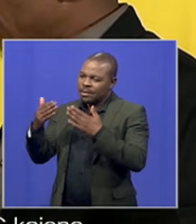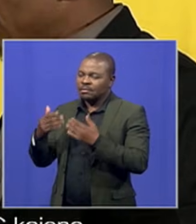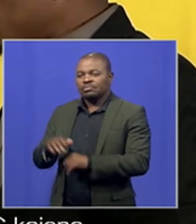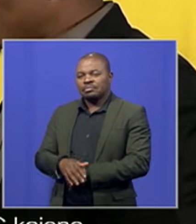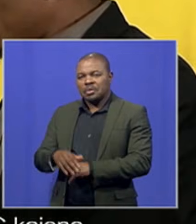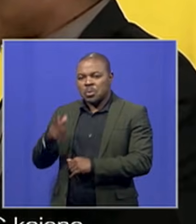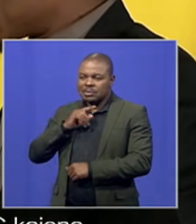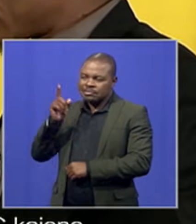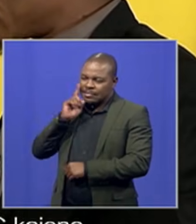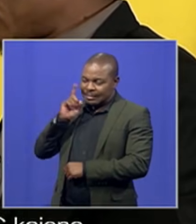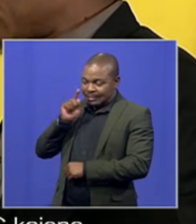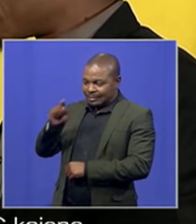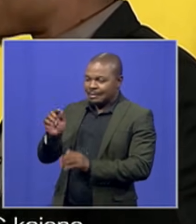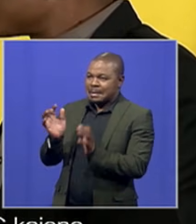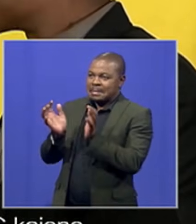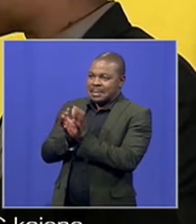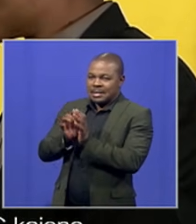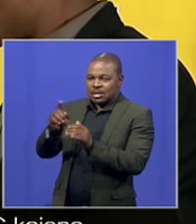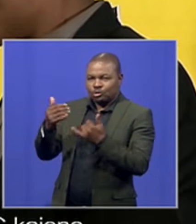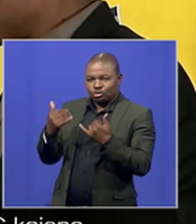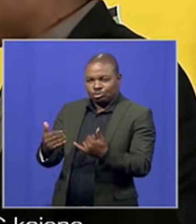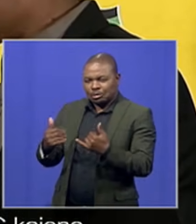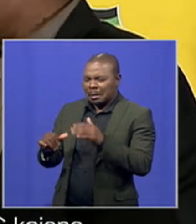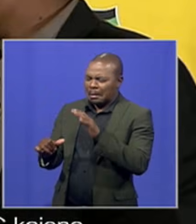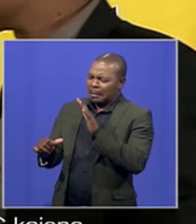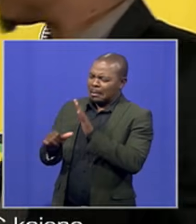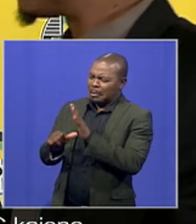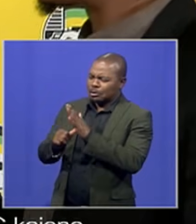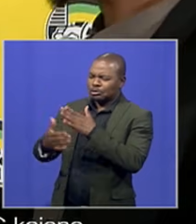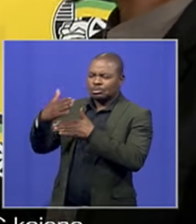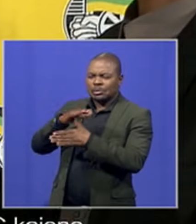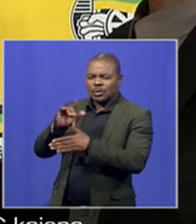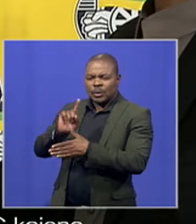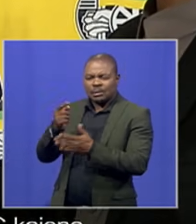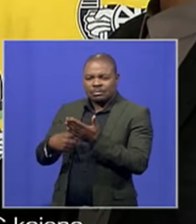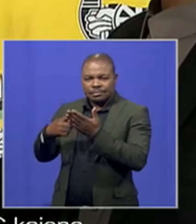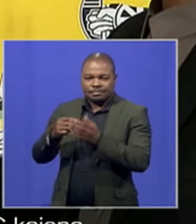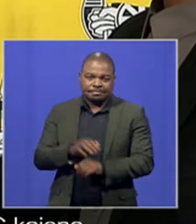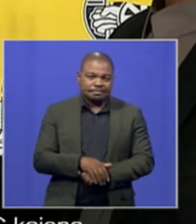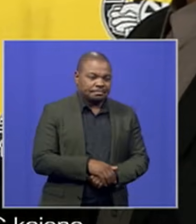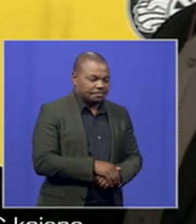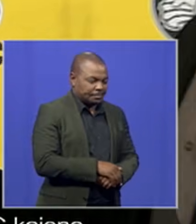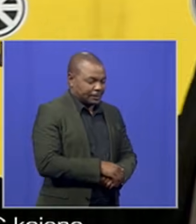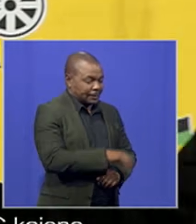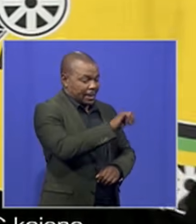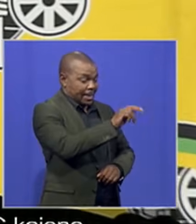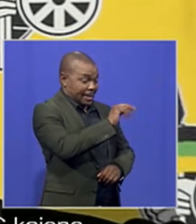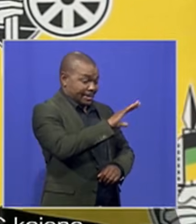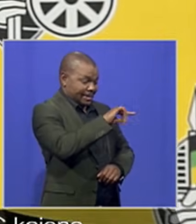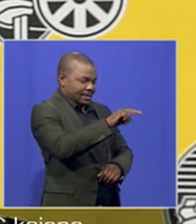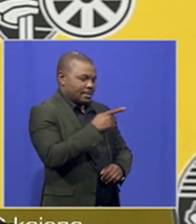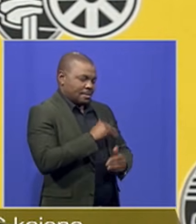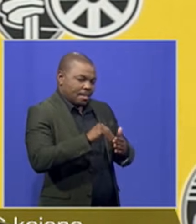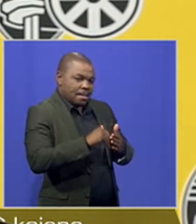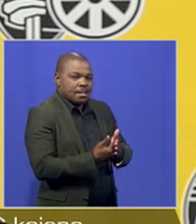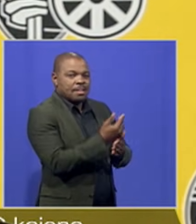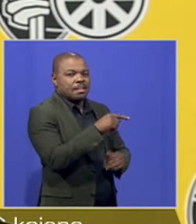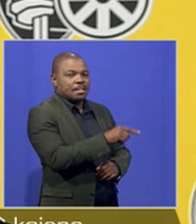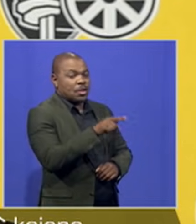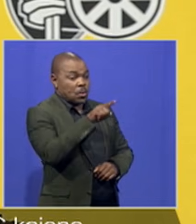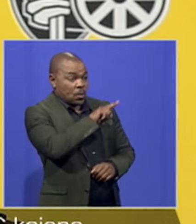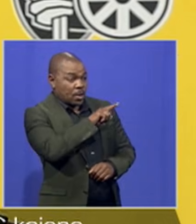shebe seboka sena taba e bileng ka sehlohong e bile sefe ke ho tsosolosa mokgatlo wa ANC hobane